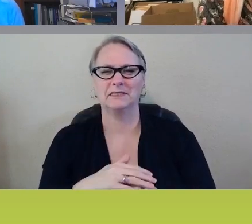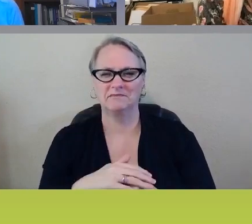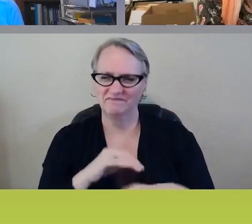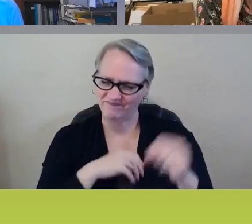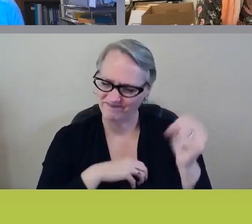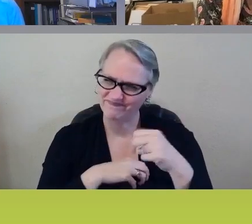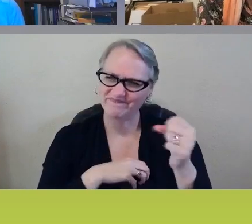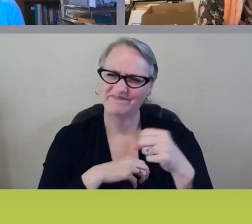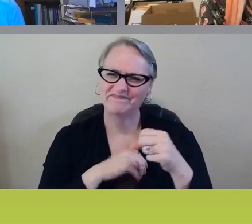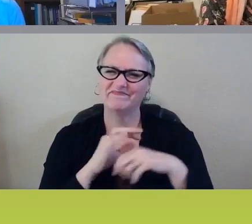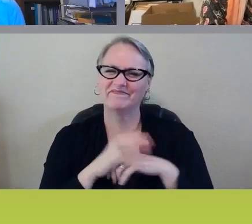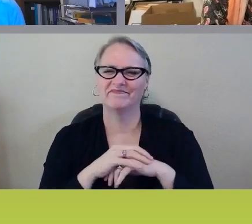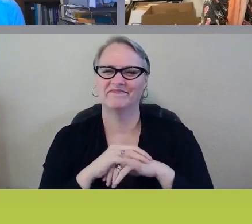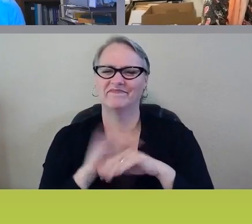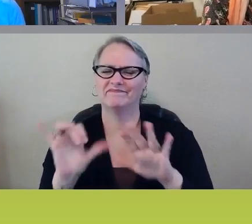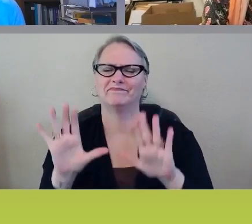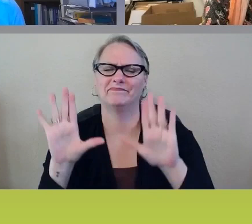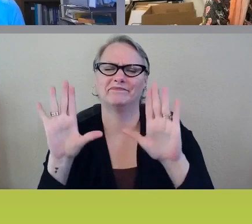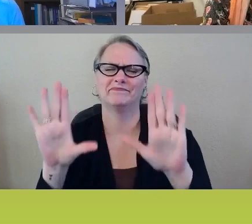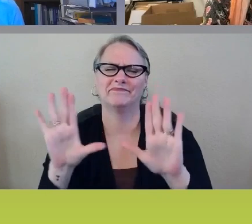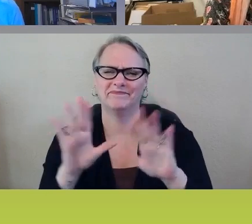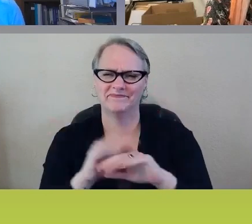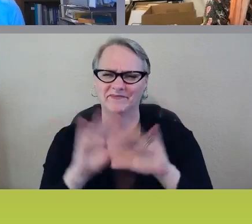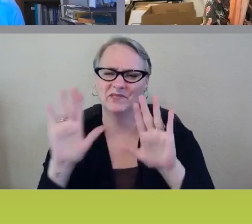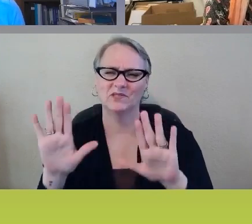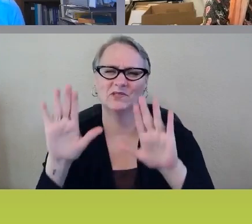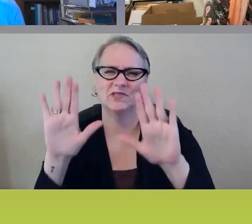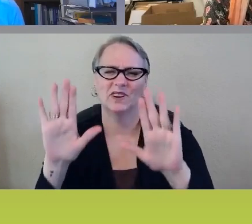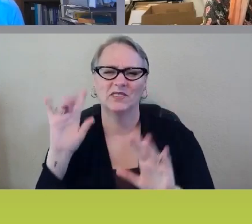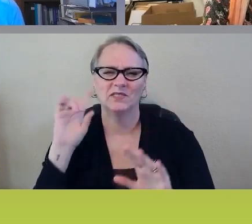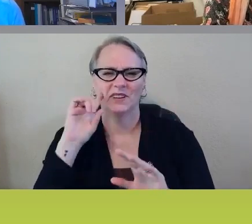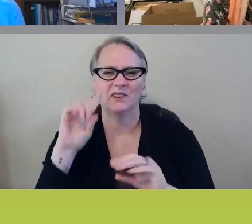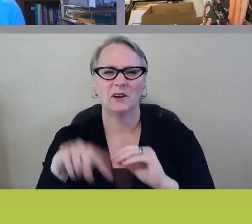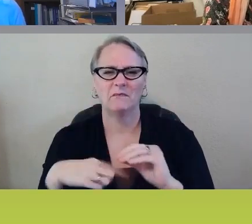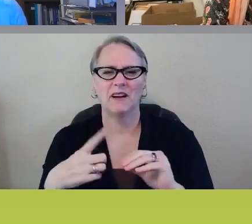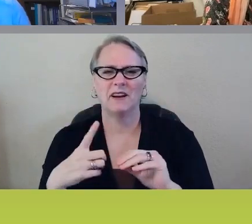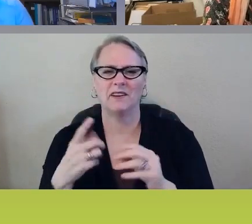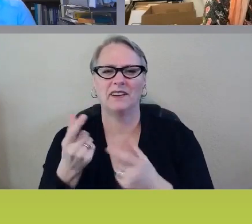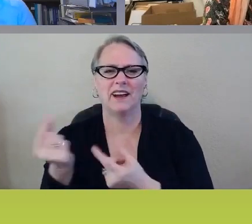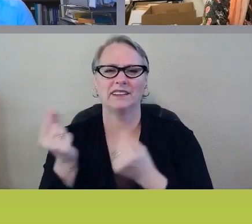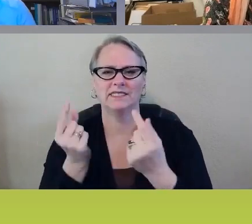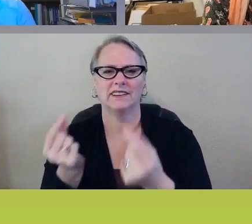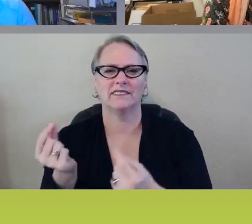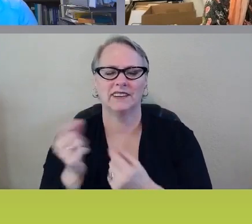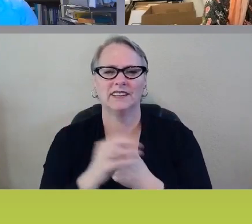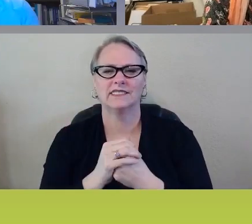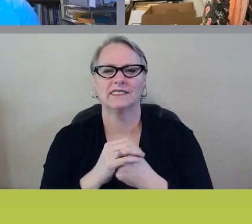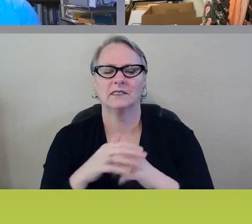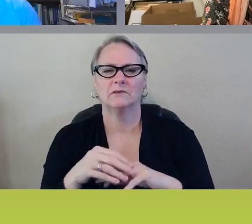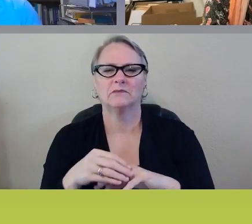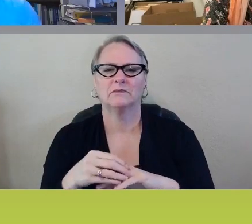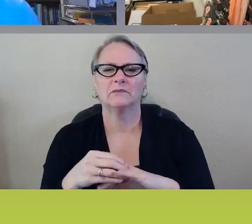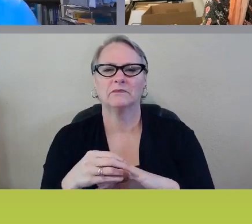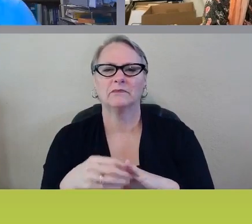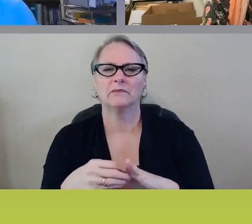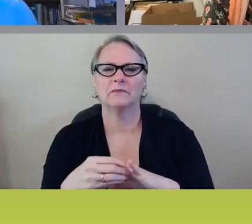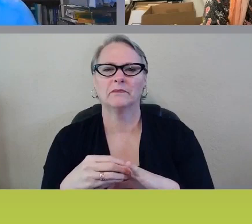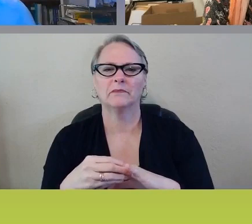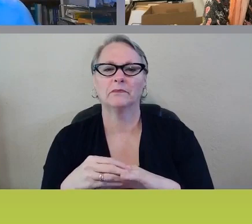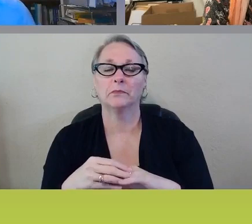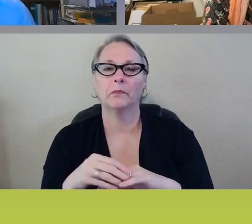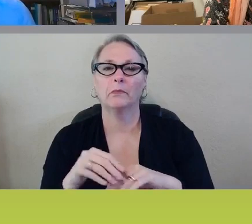yeah, that's great. Yeah, that's great to hear about those activities that you're just talking about. And then in